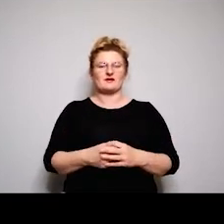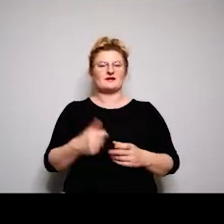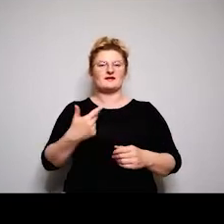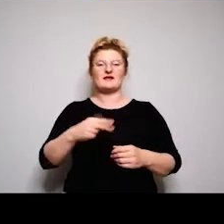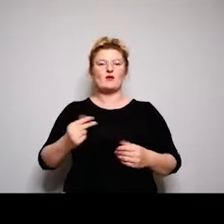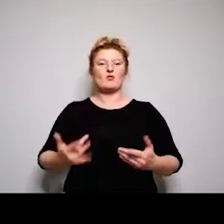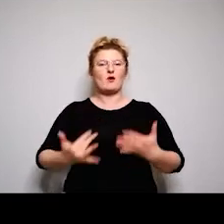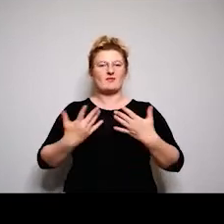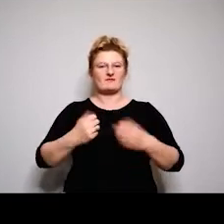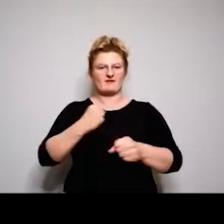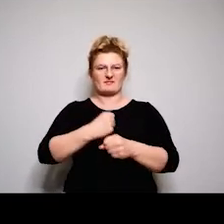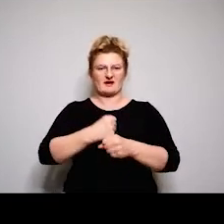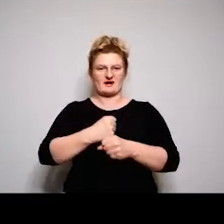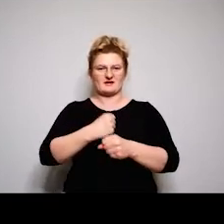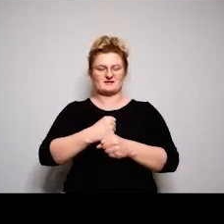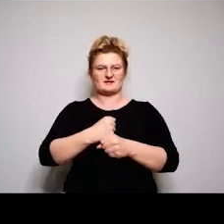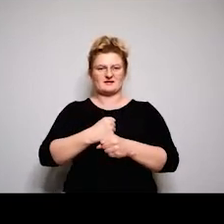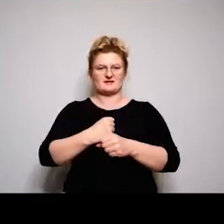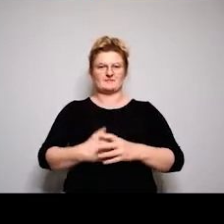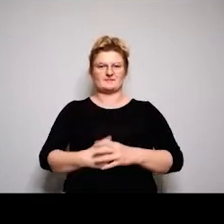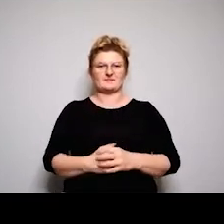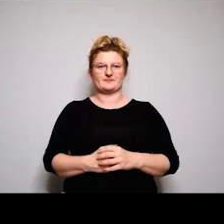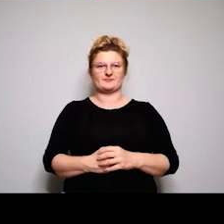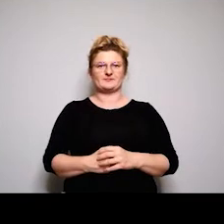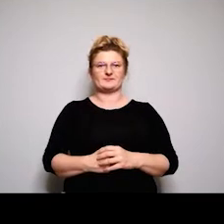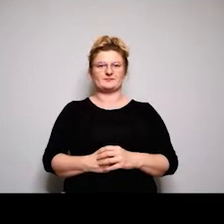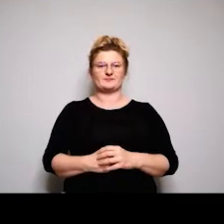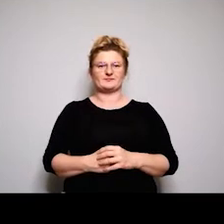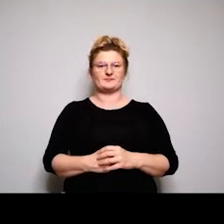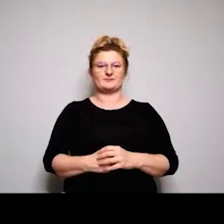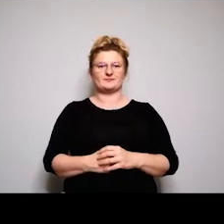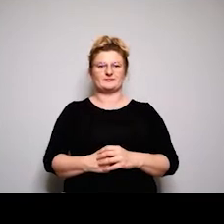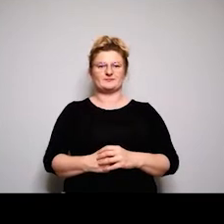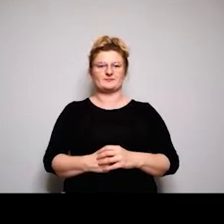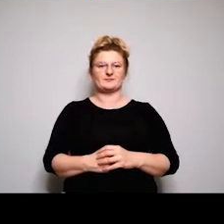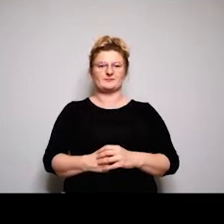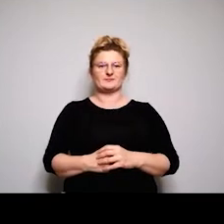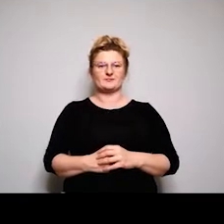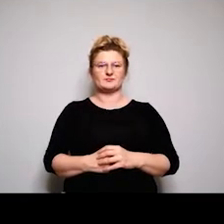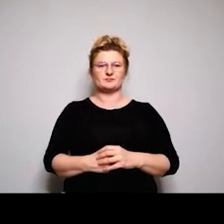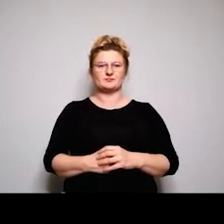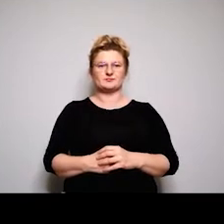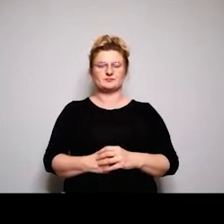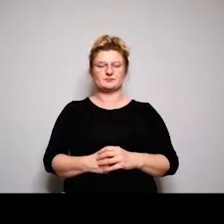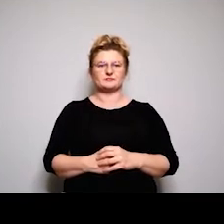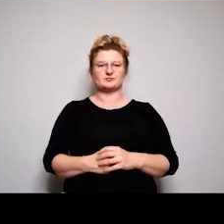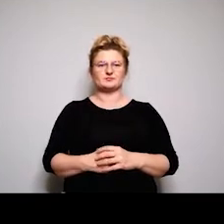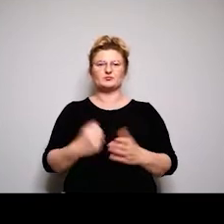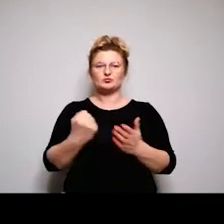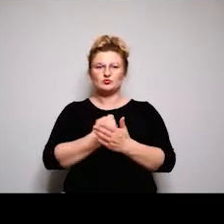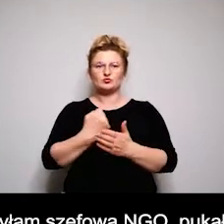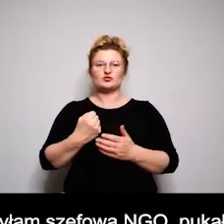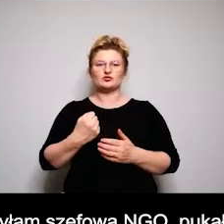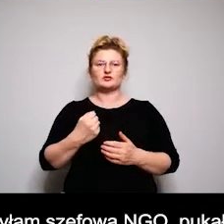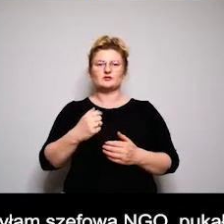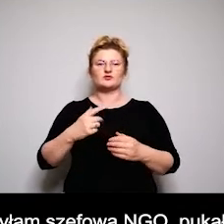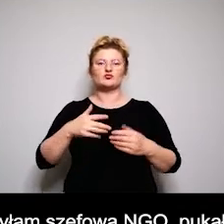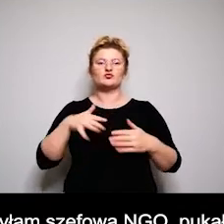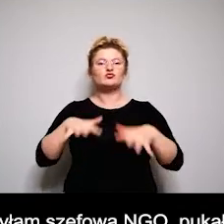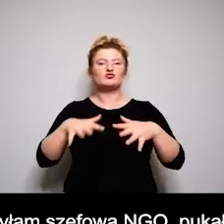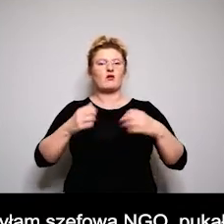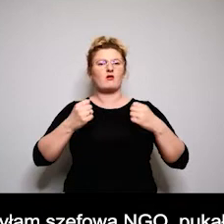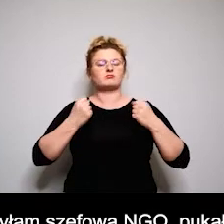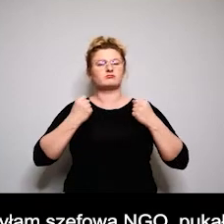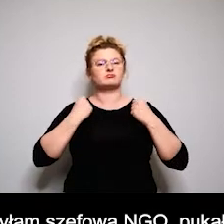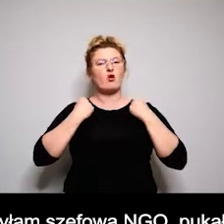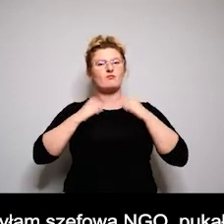it needs to, you need to have a lot of courage. And even if even worse if you're a female.